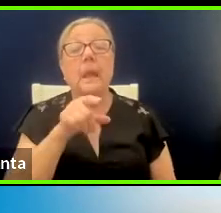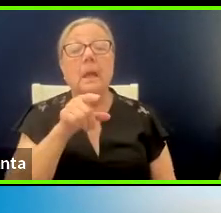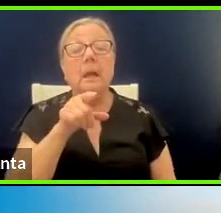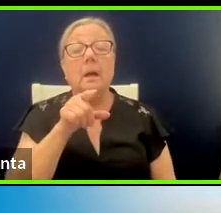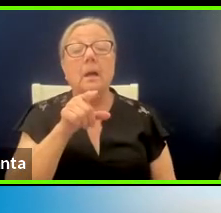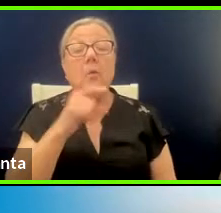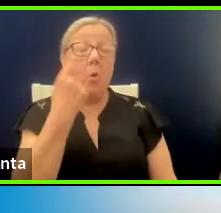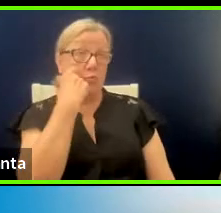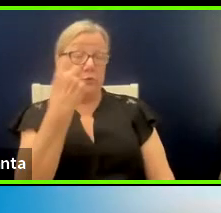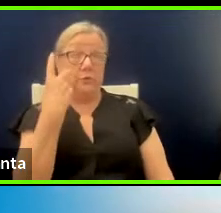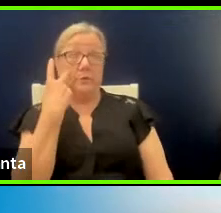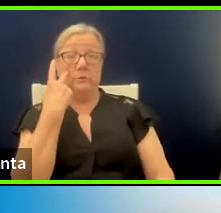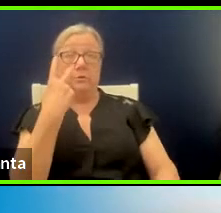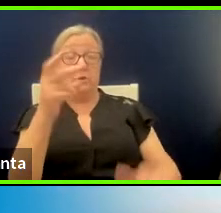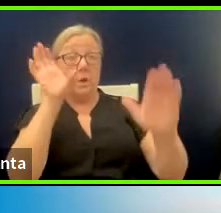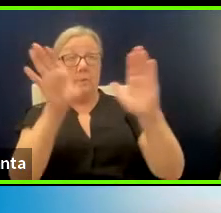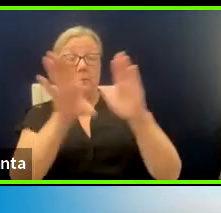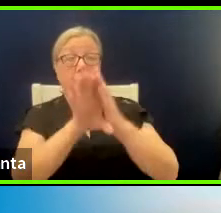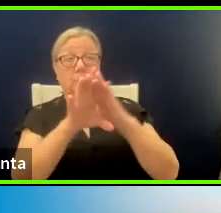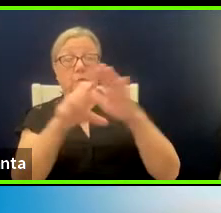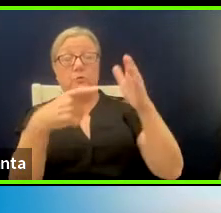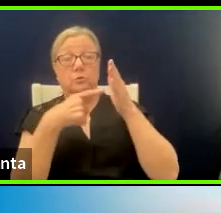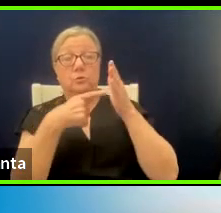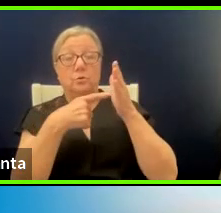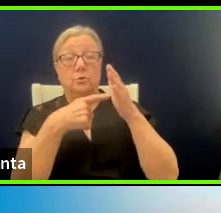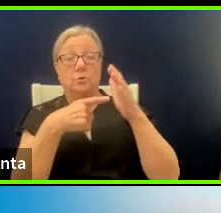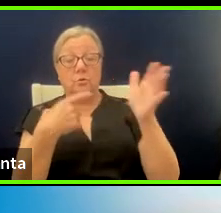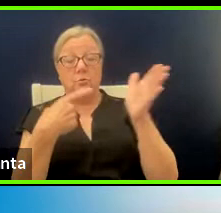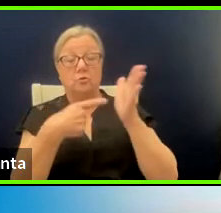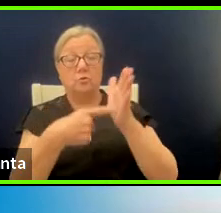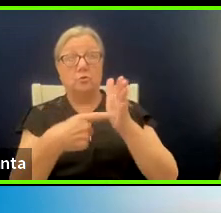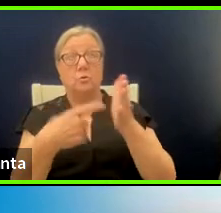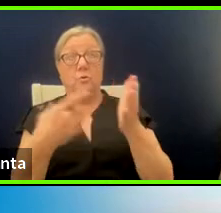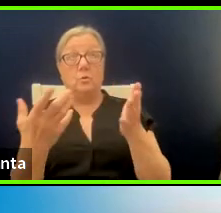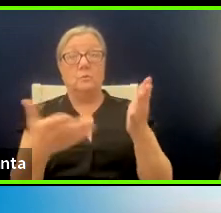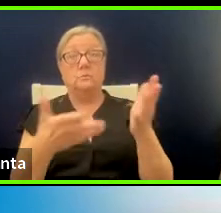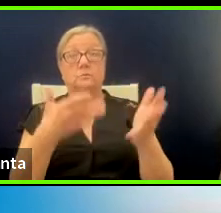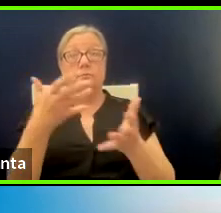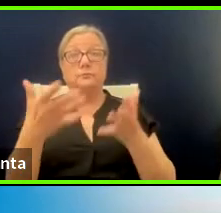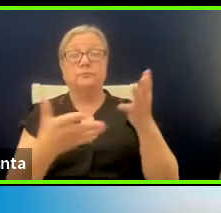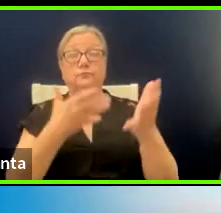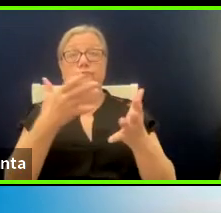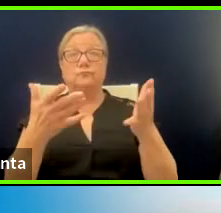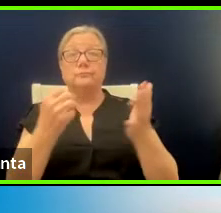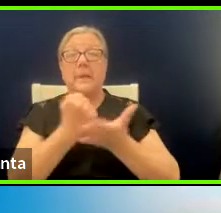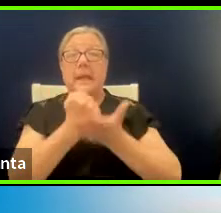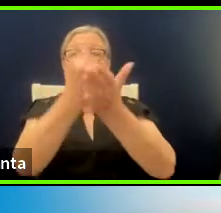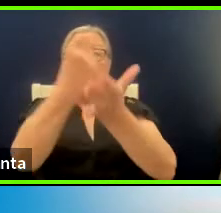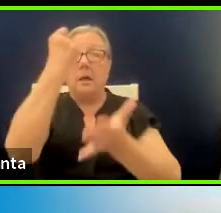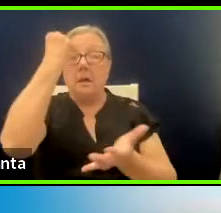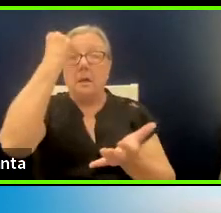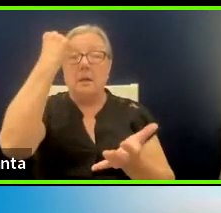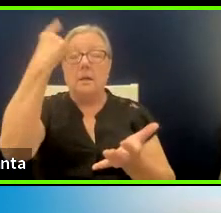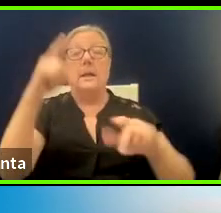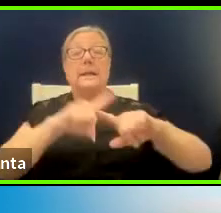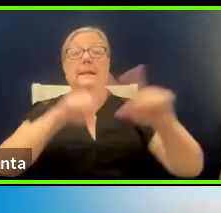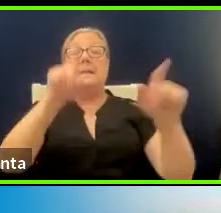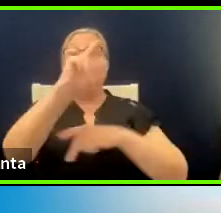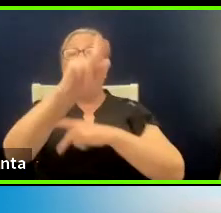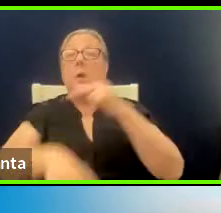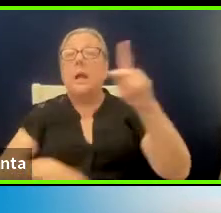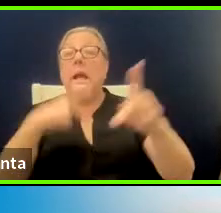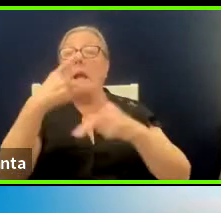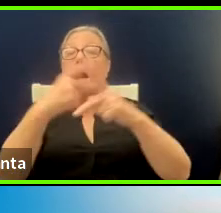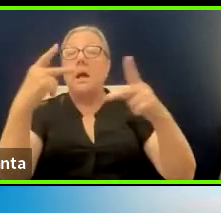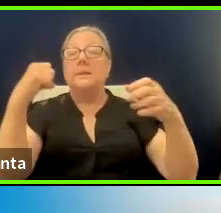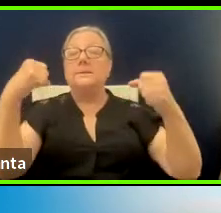little while ago is to convey some of the different types of structures that